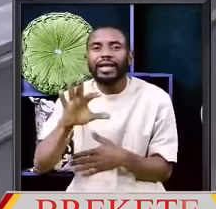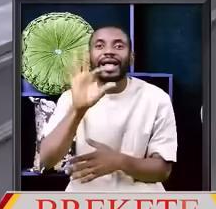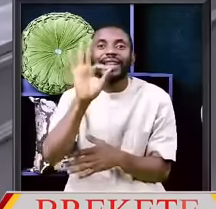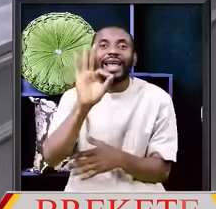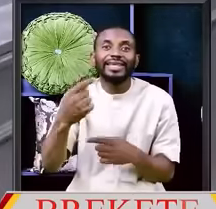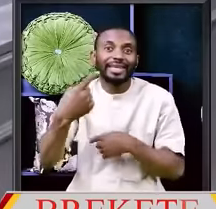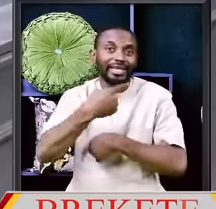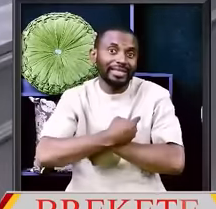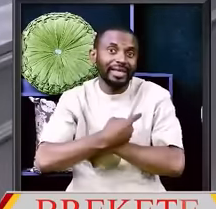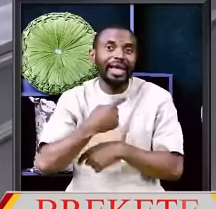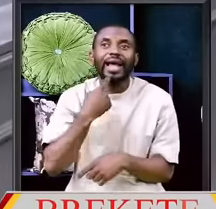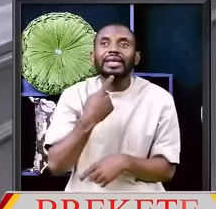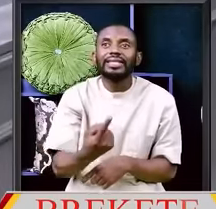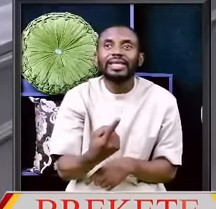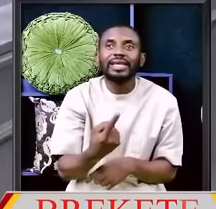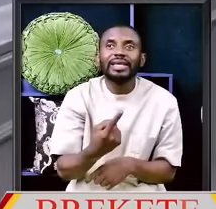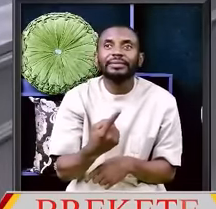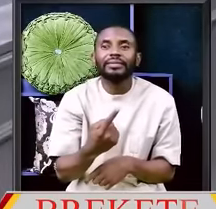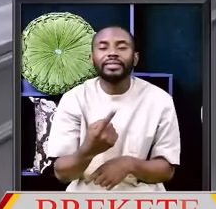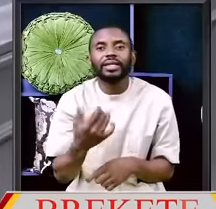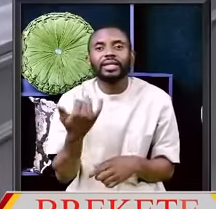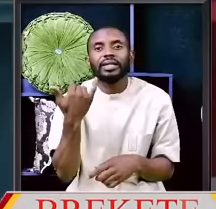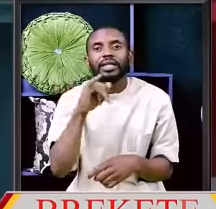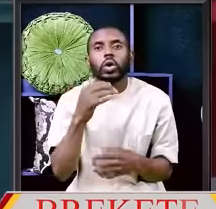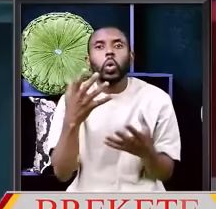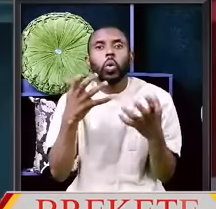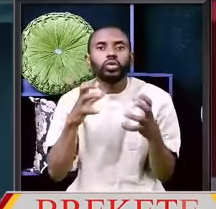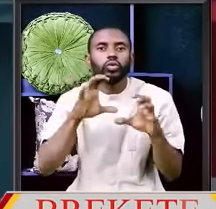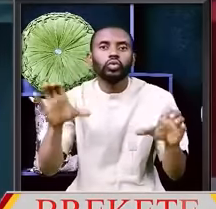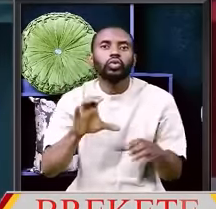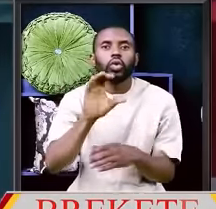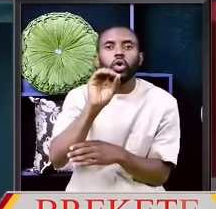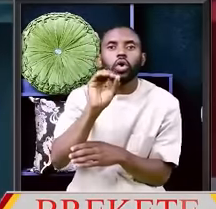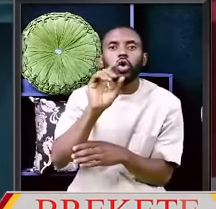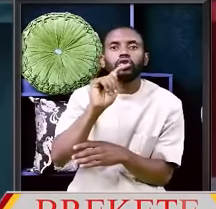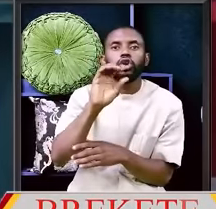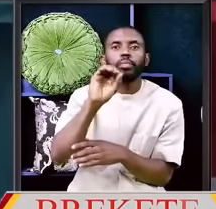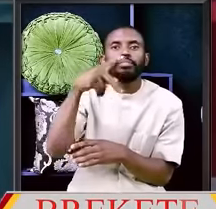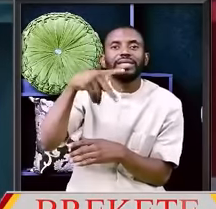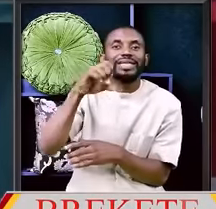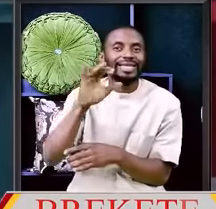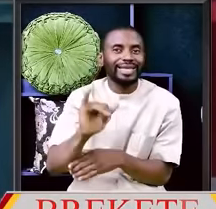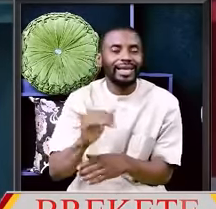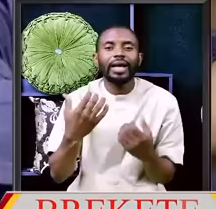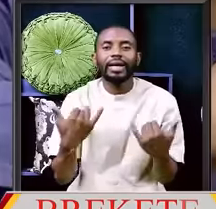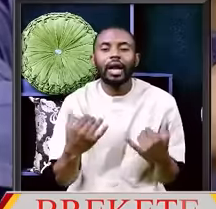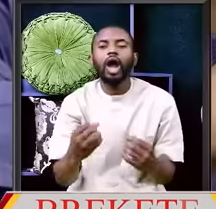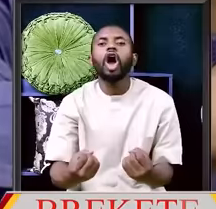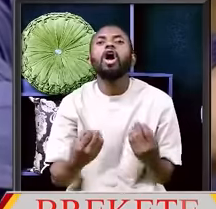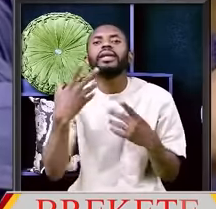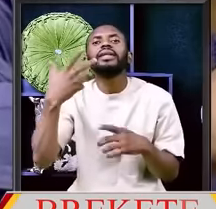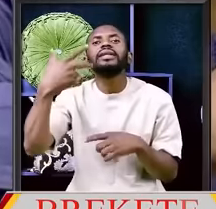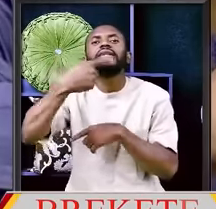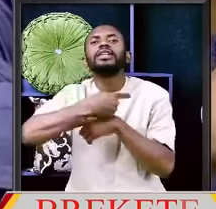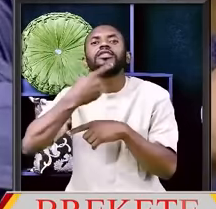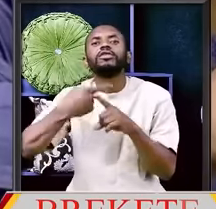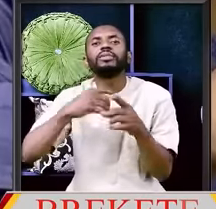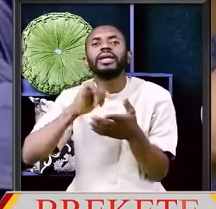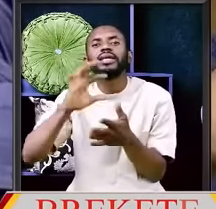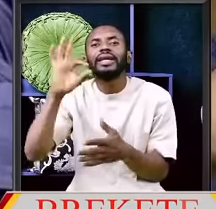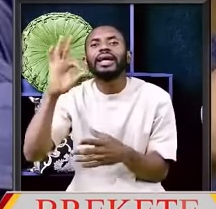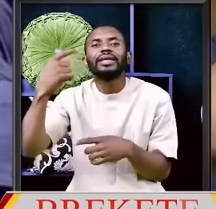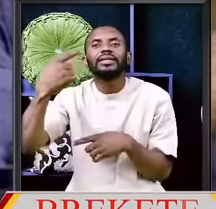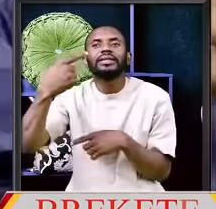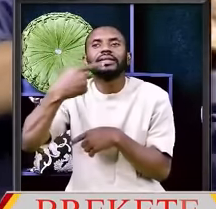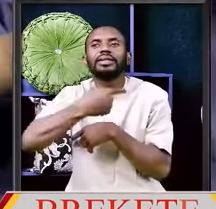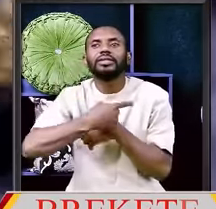After 9 days. Yes. After 9 days. Say, nah, autopsy they won't do. Now, this is how many days from that 9 days? It's